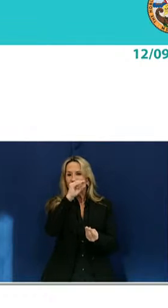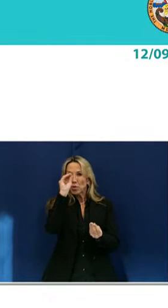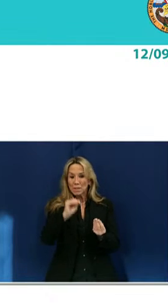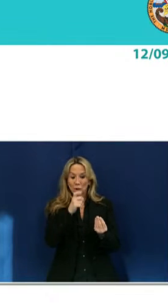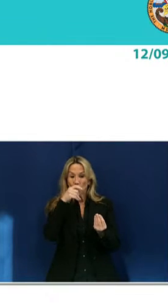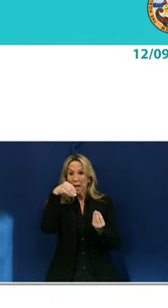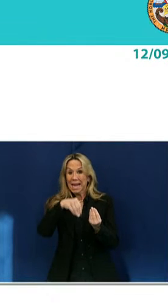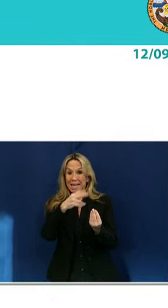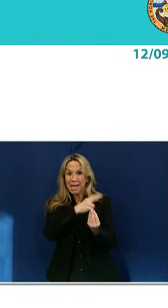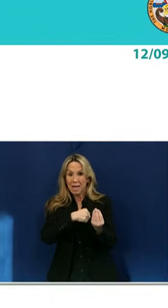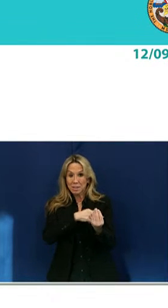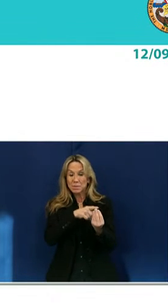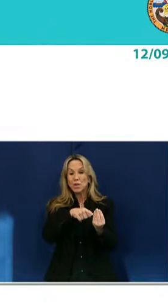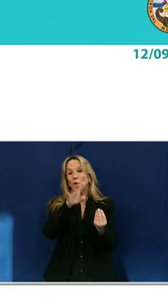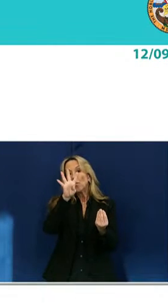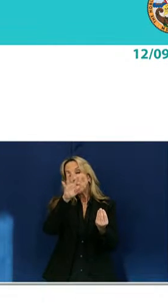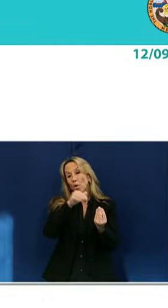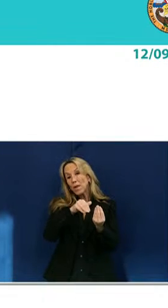or